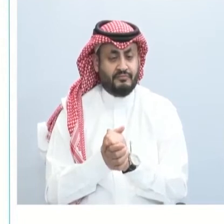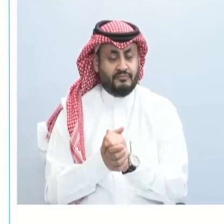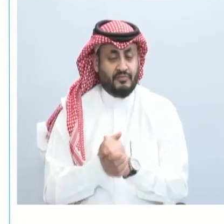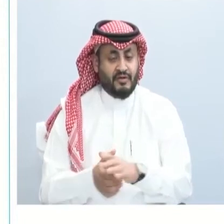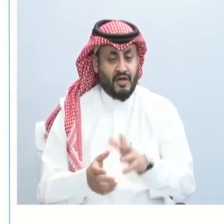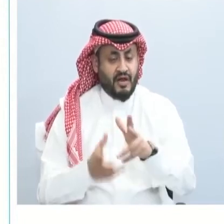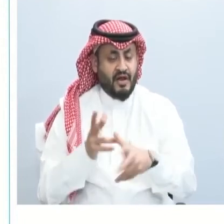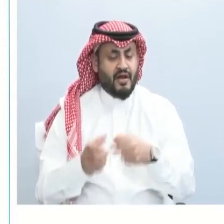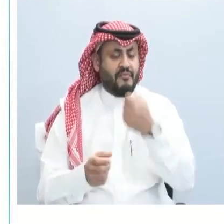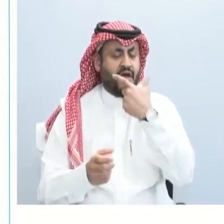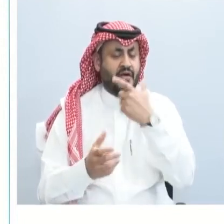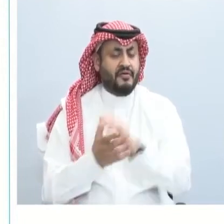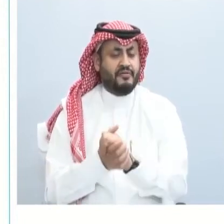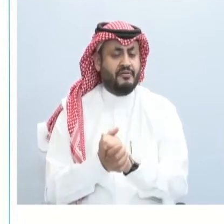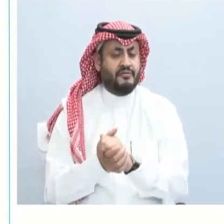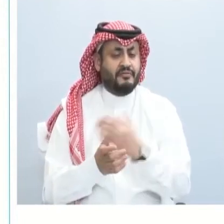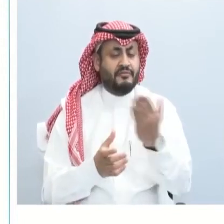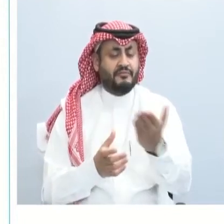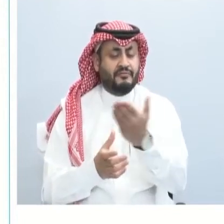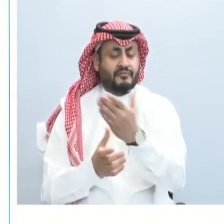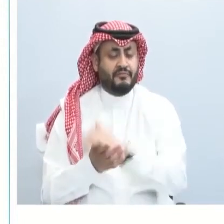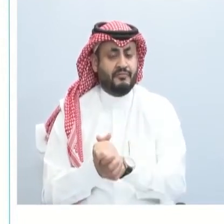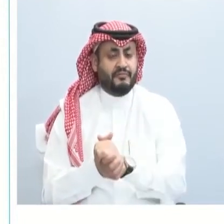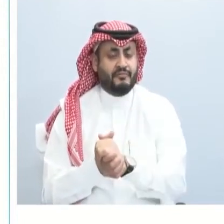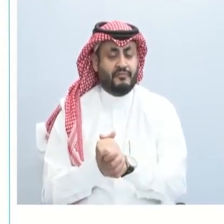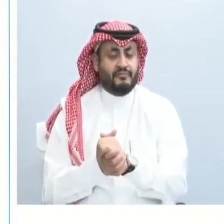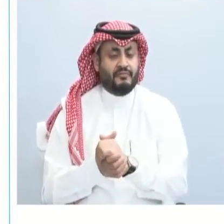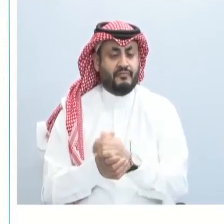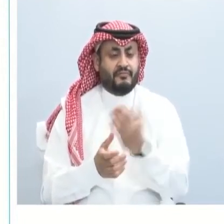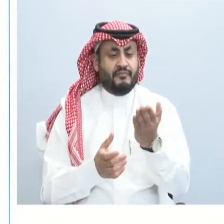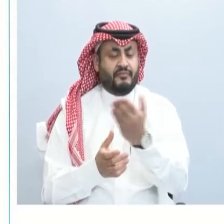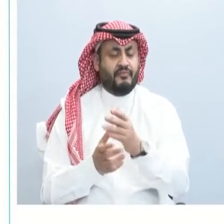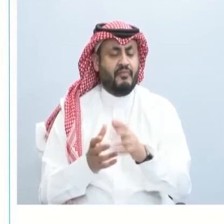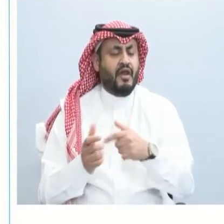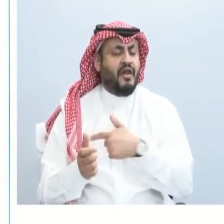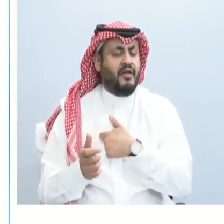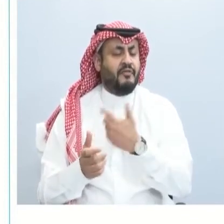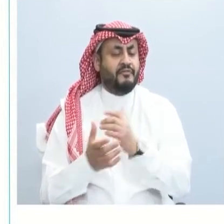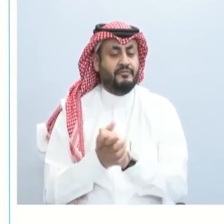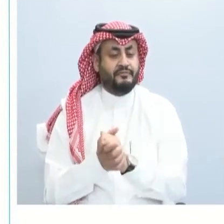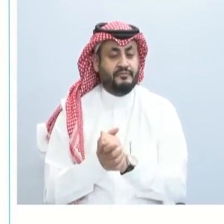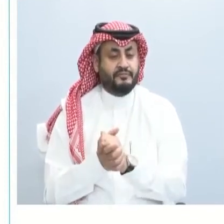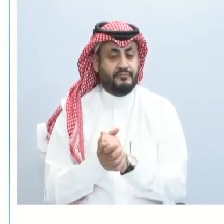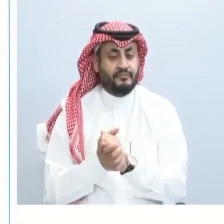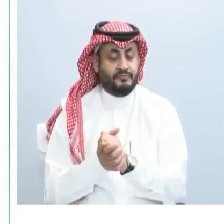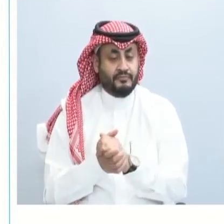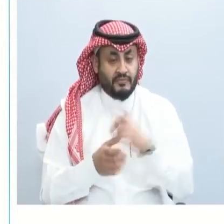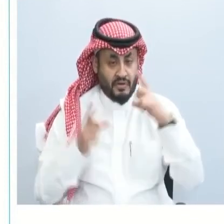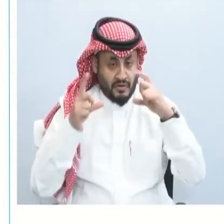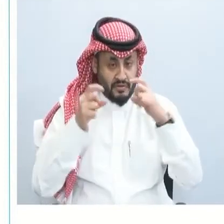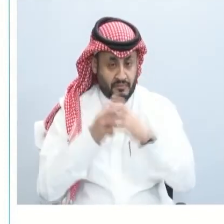something makes you laugh, if something makes you happy, what do you call it? Do you call it a